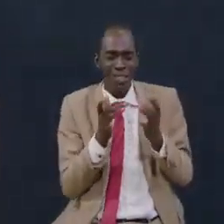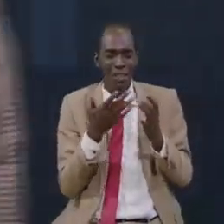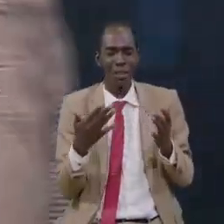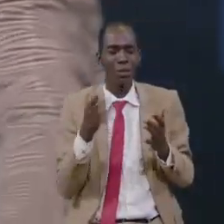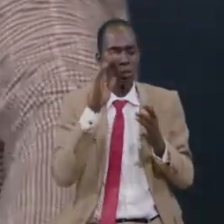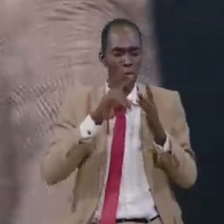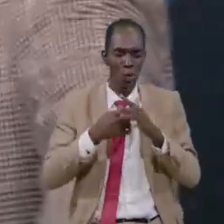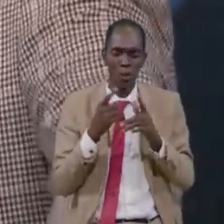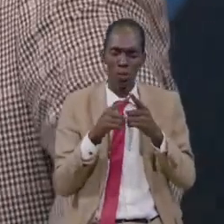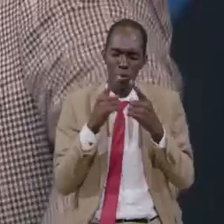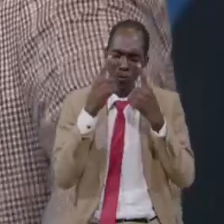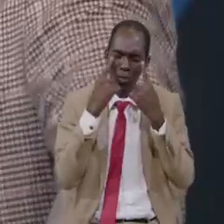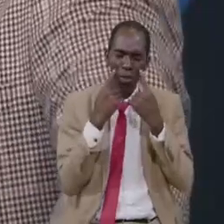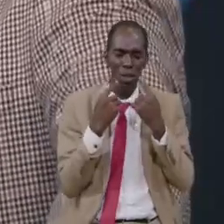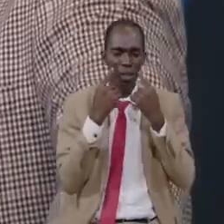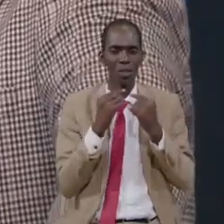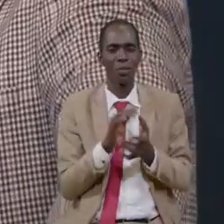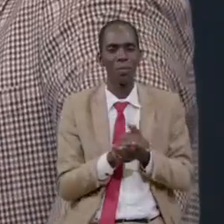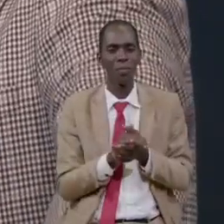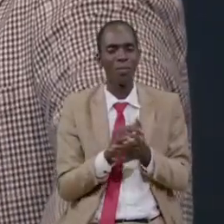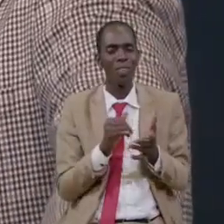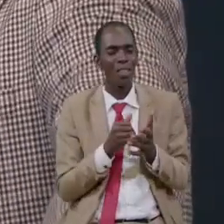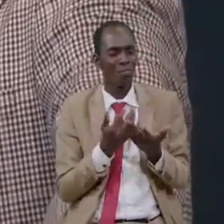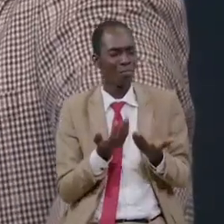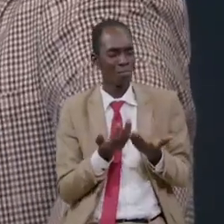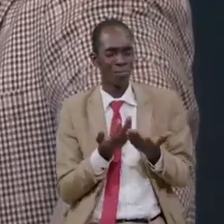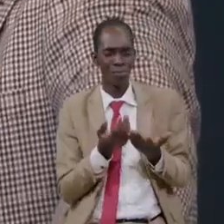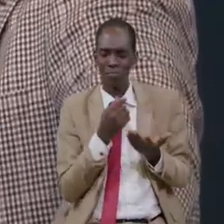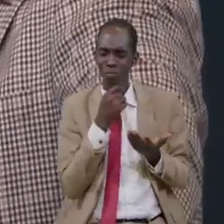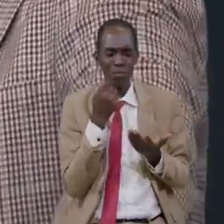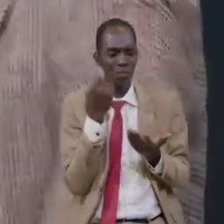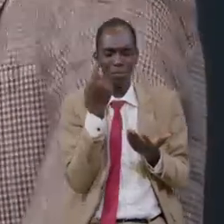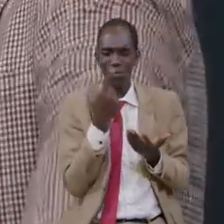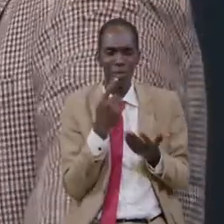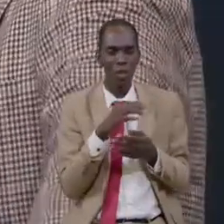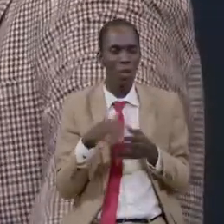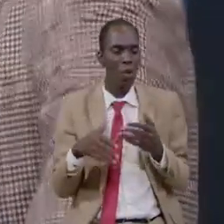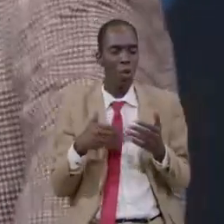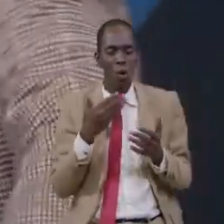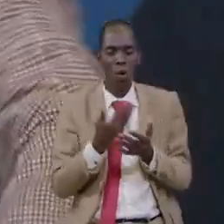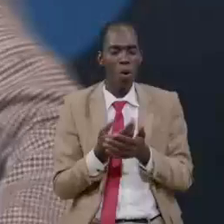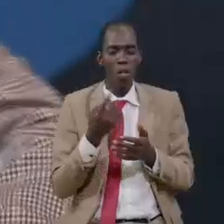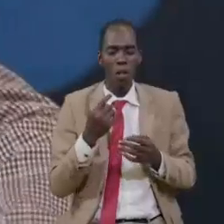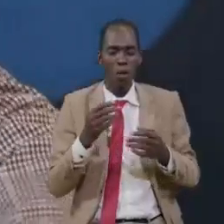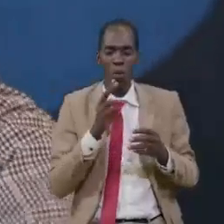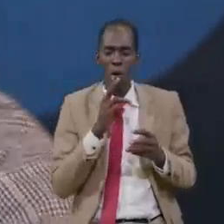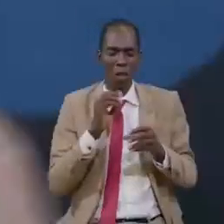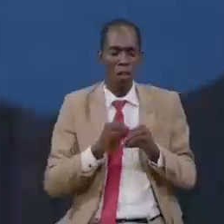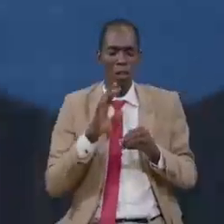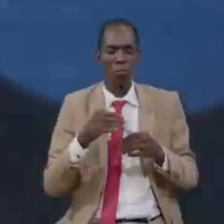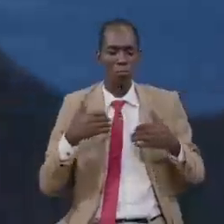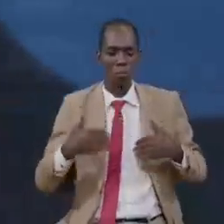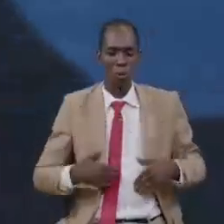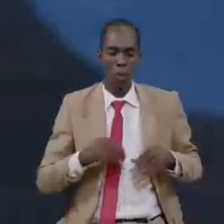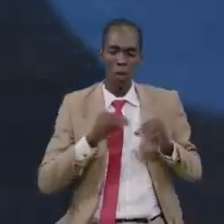makes them cry. It's like all the water in their body passes to their brain, passes to